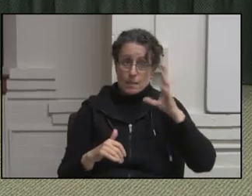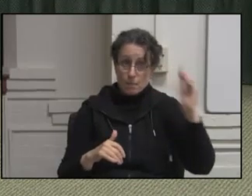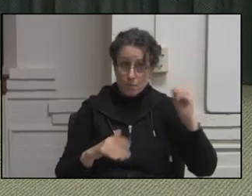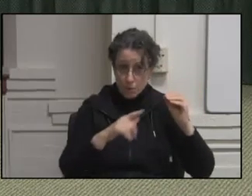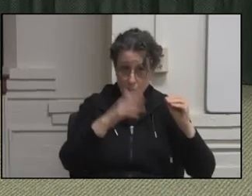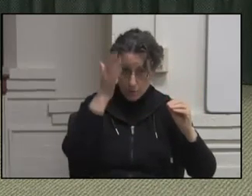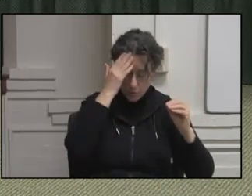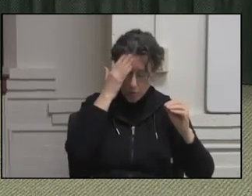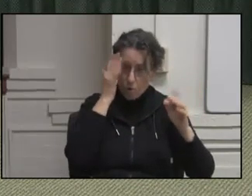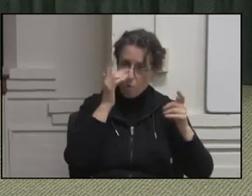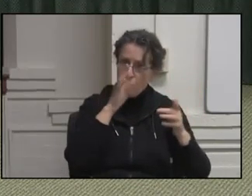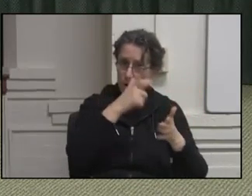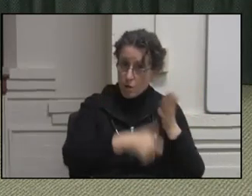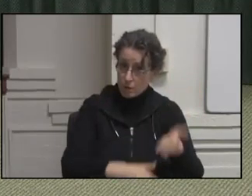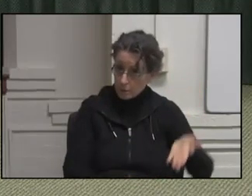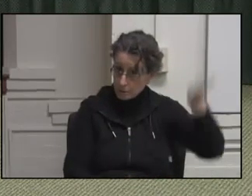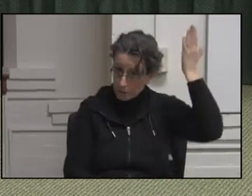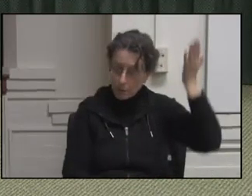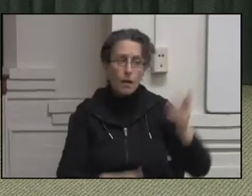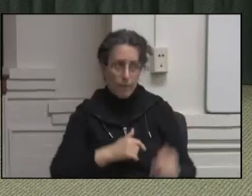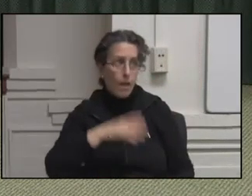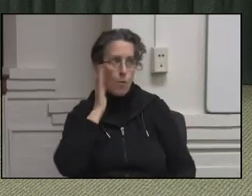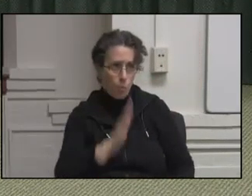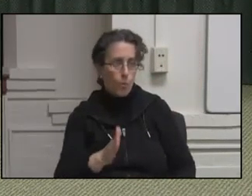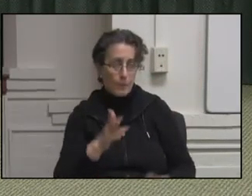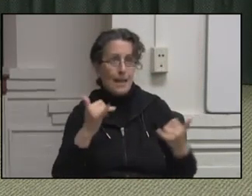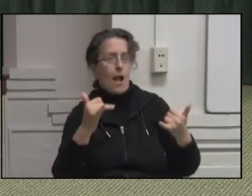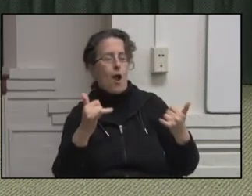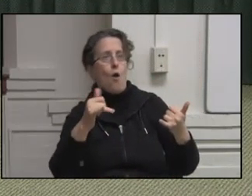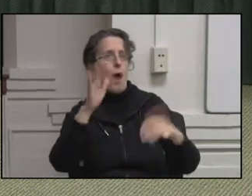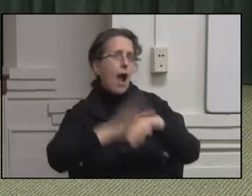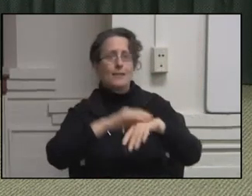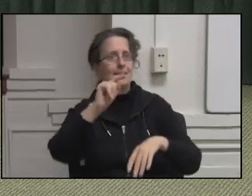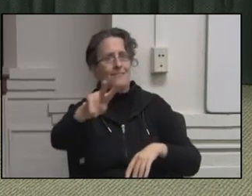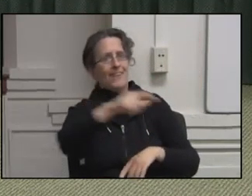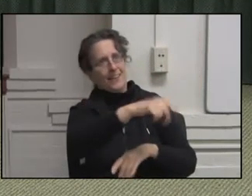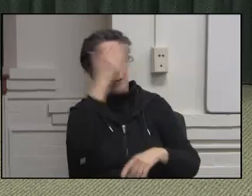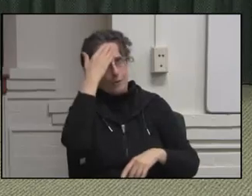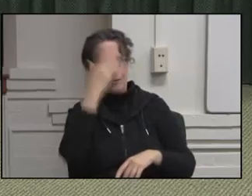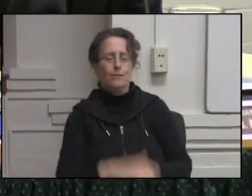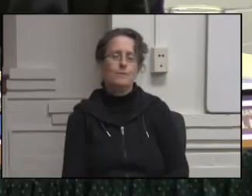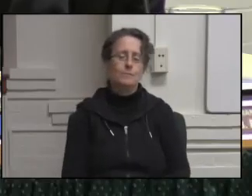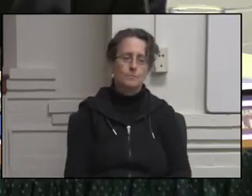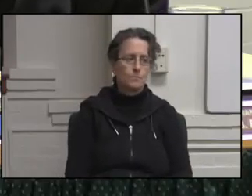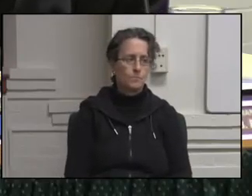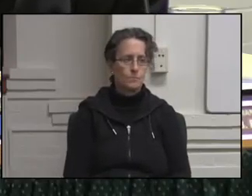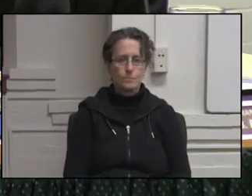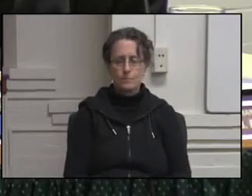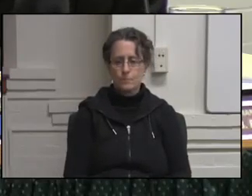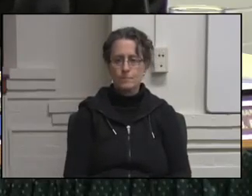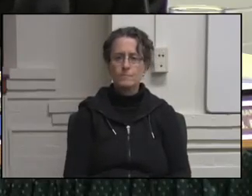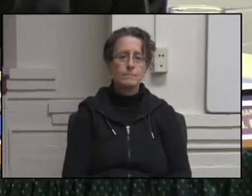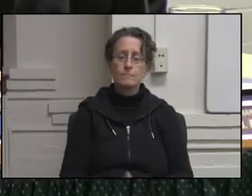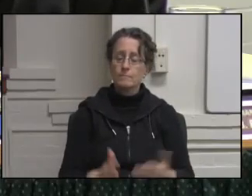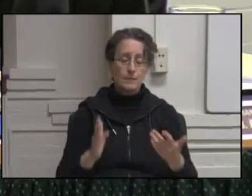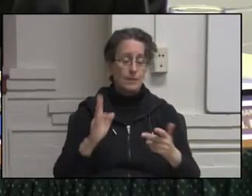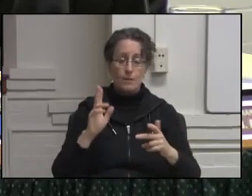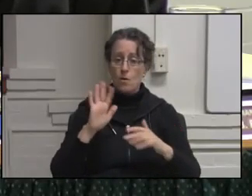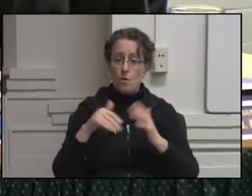are? Yeah. They do know. Yeah. Can I speak to that? Yes, Peter. So it's, yes, all the information is public,